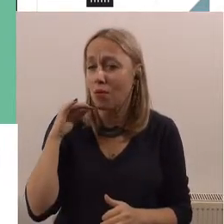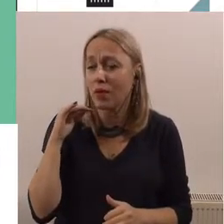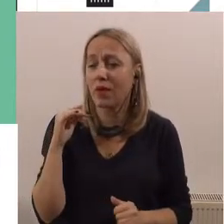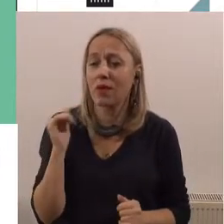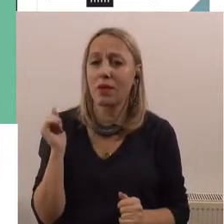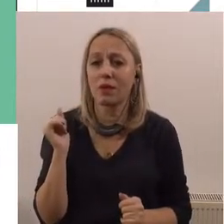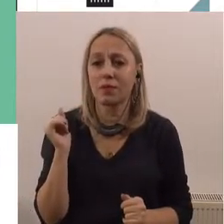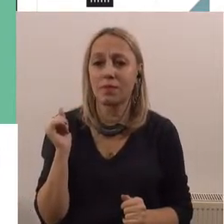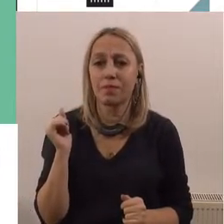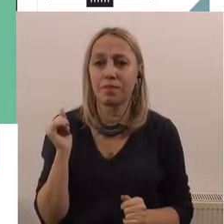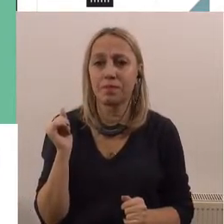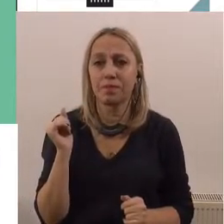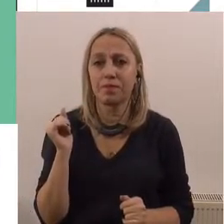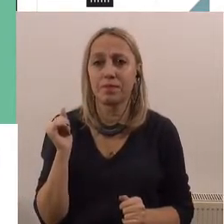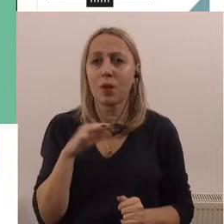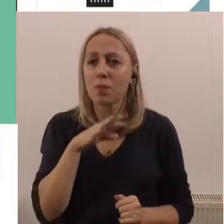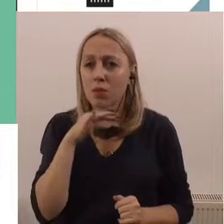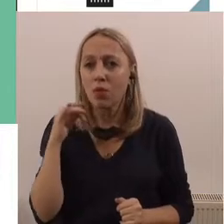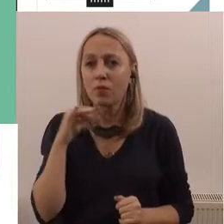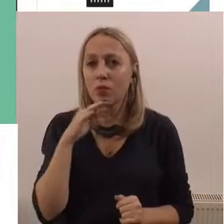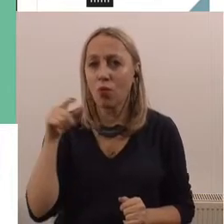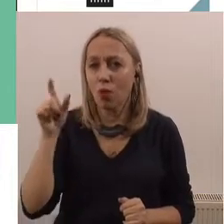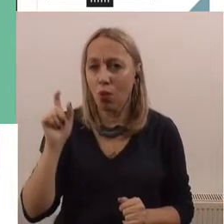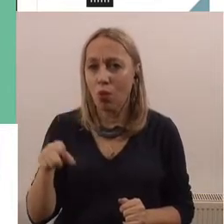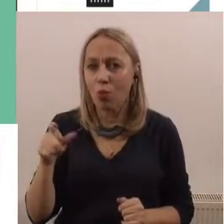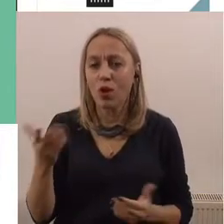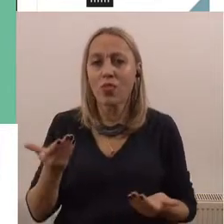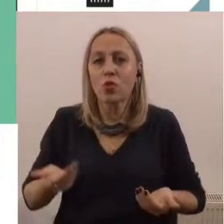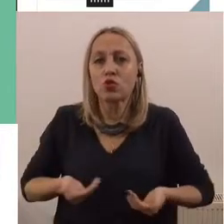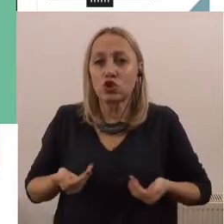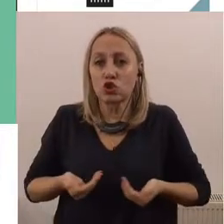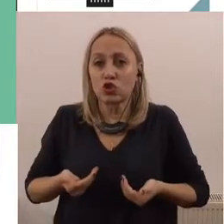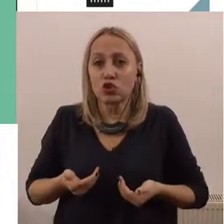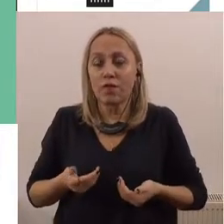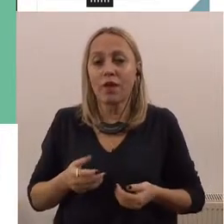for many people living in a city